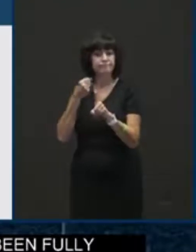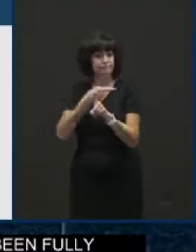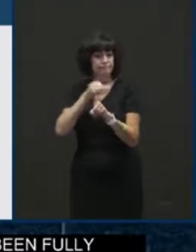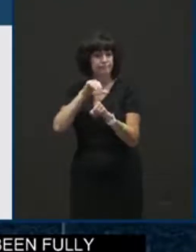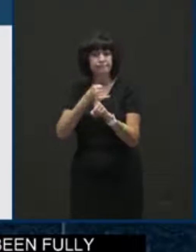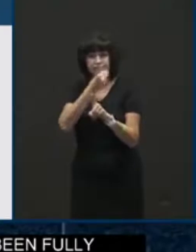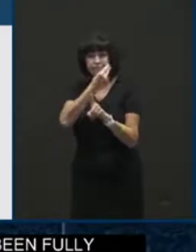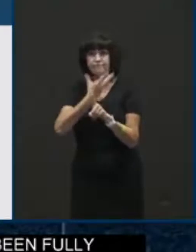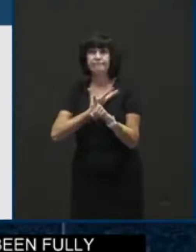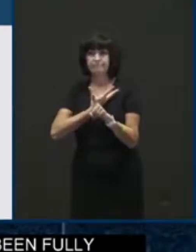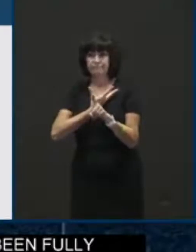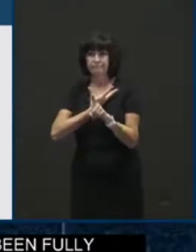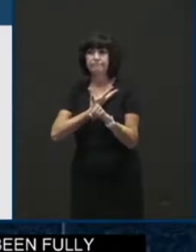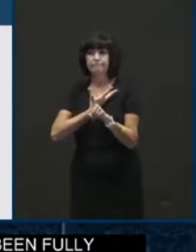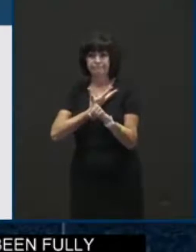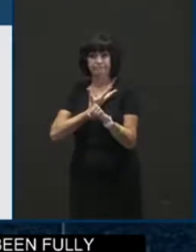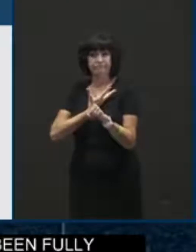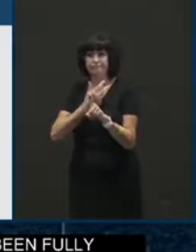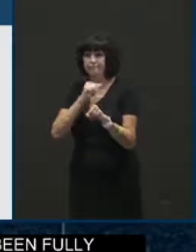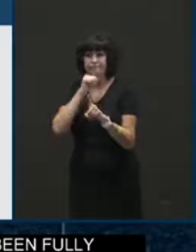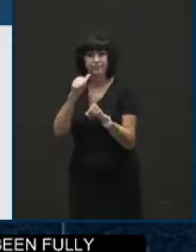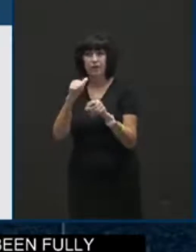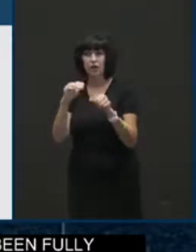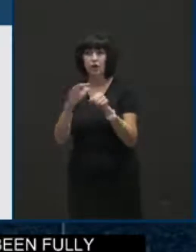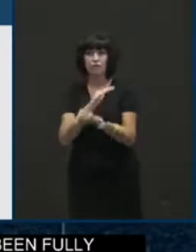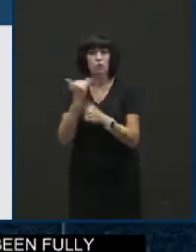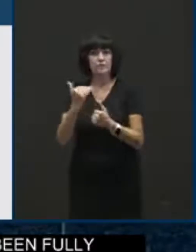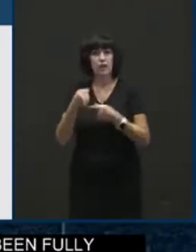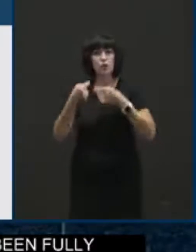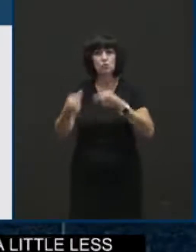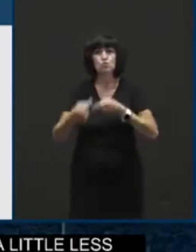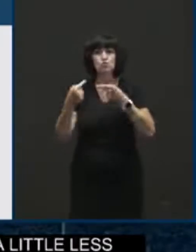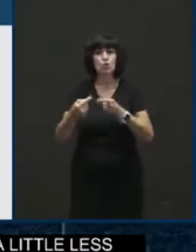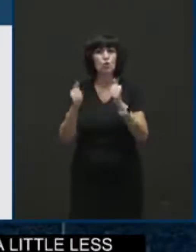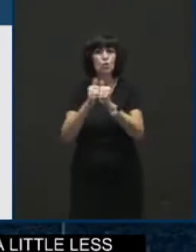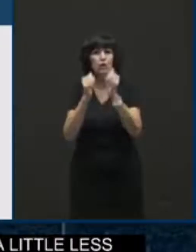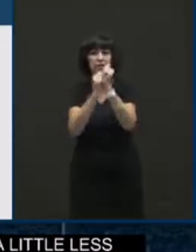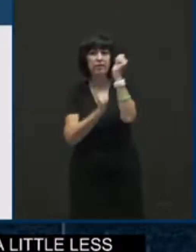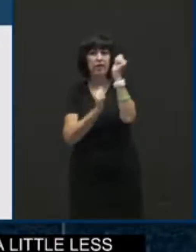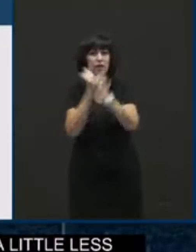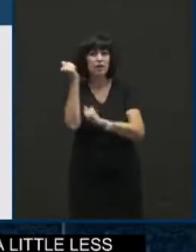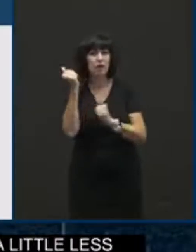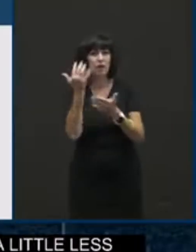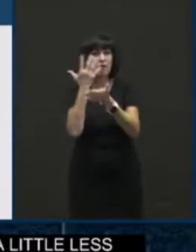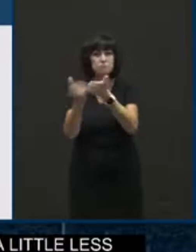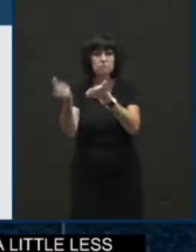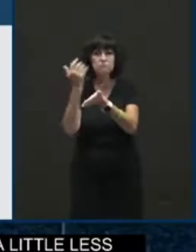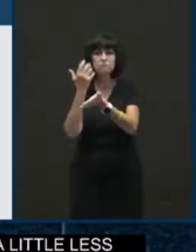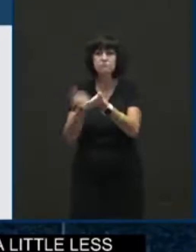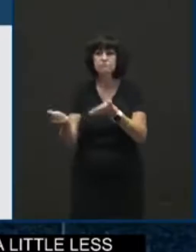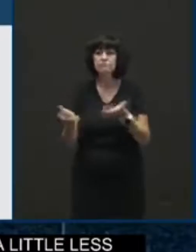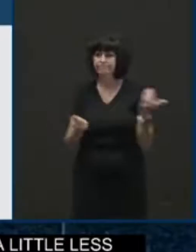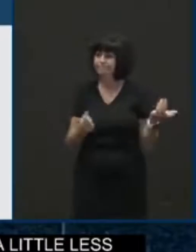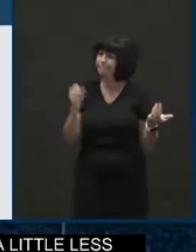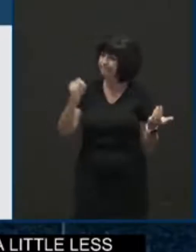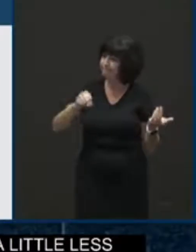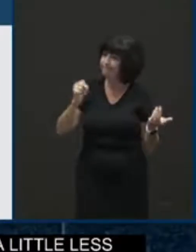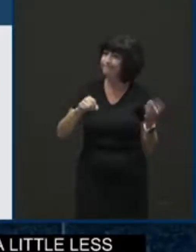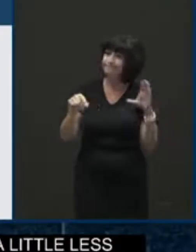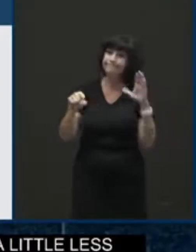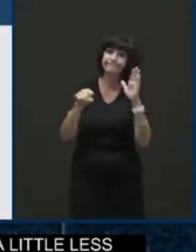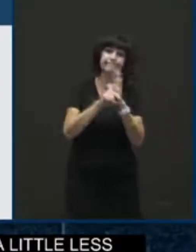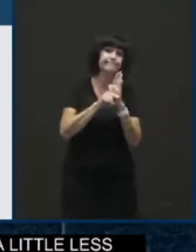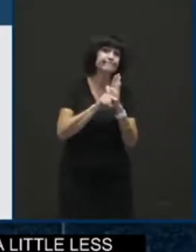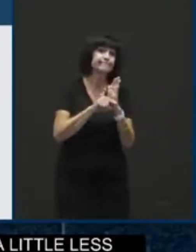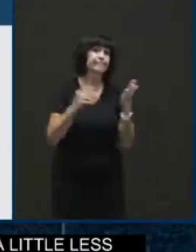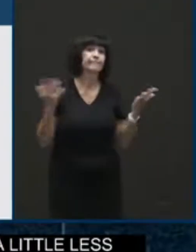a little less than full. Could you explain what's going on there with the gloves? No, so happy to. So the bad news here is the gloves are